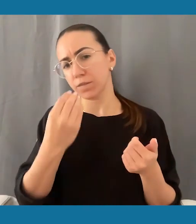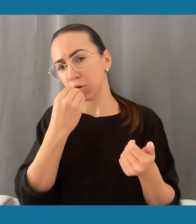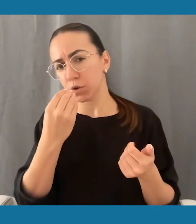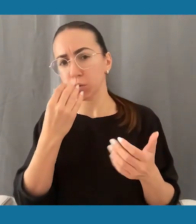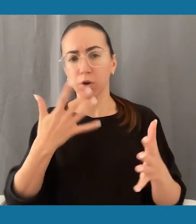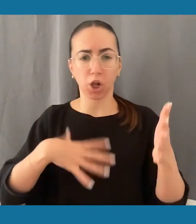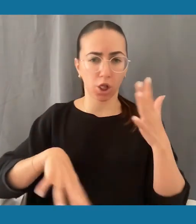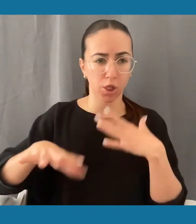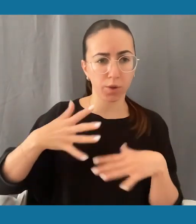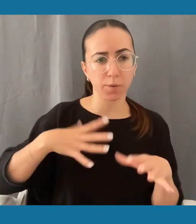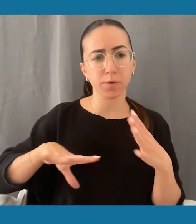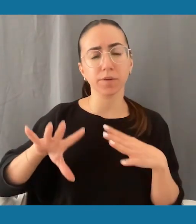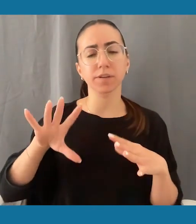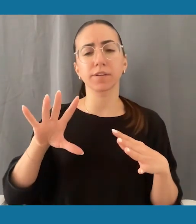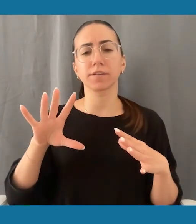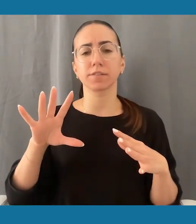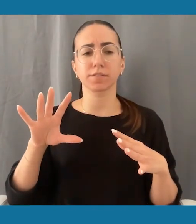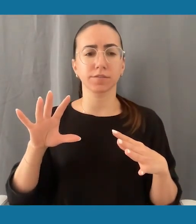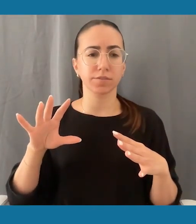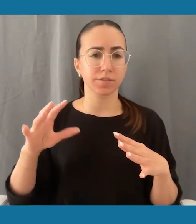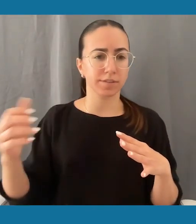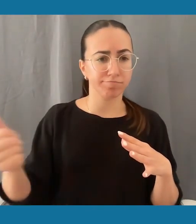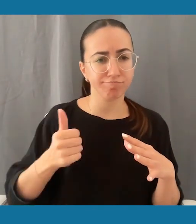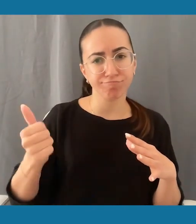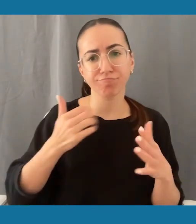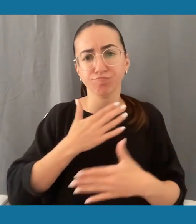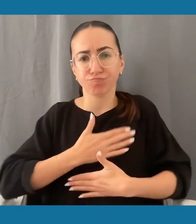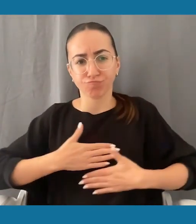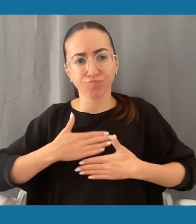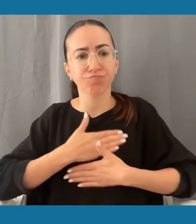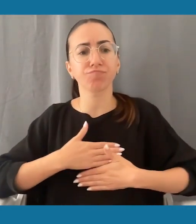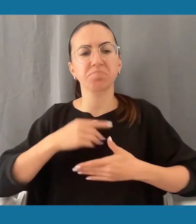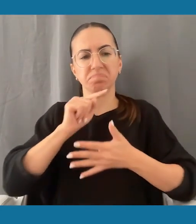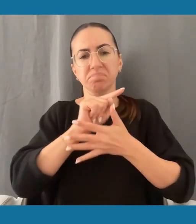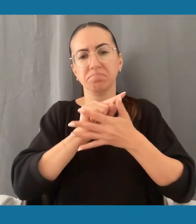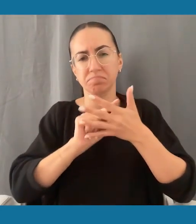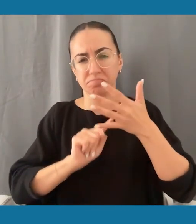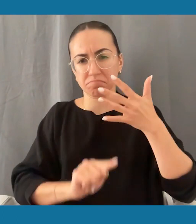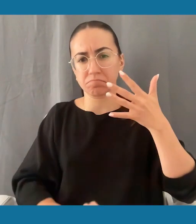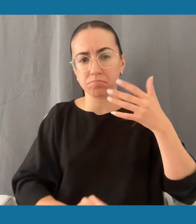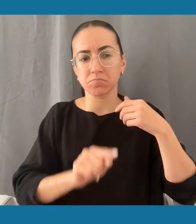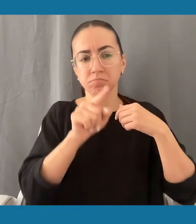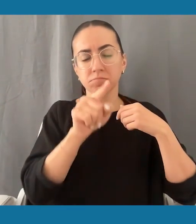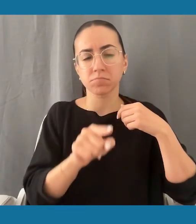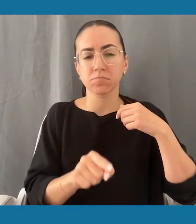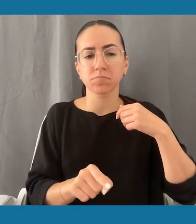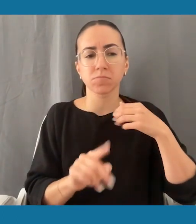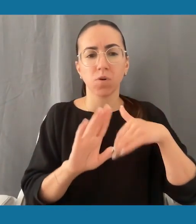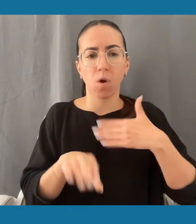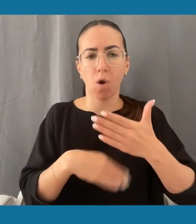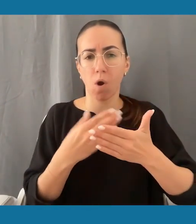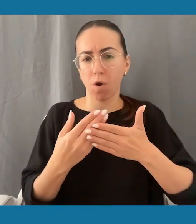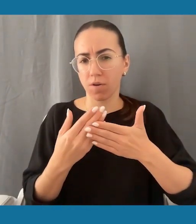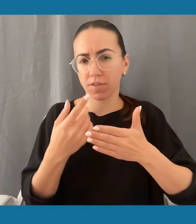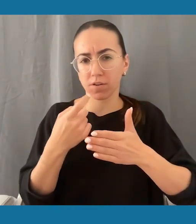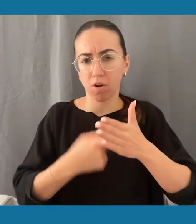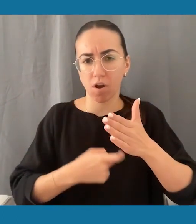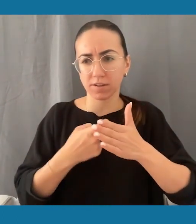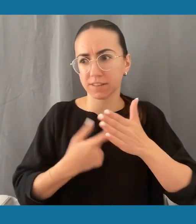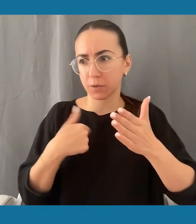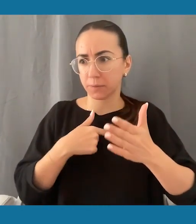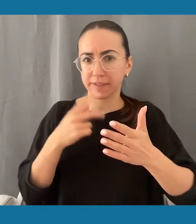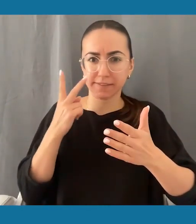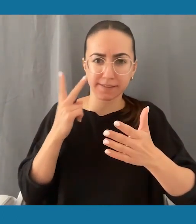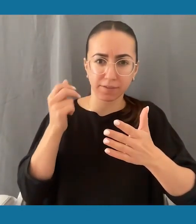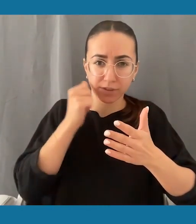clothing, recreation, transportation, all the expenses that we are all confronted with on a daily basis, and